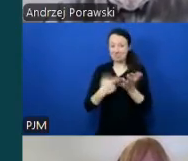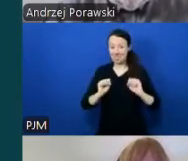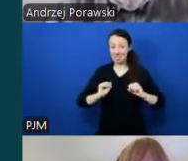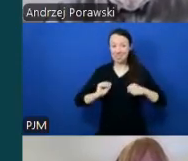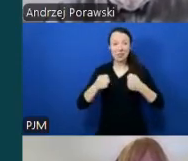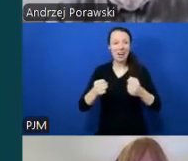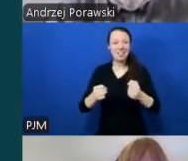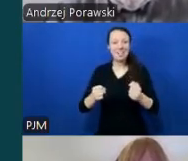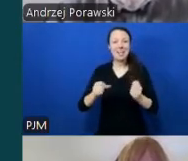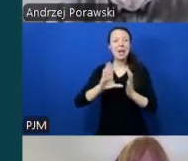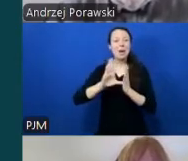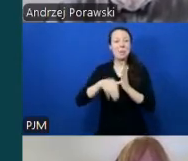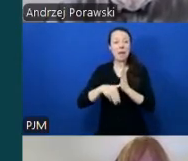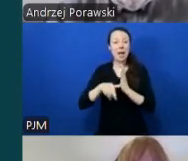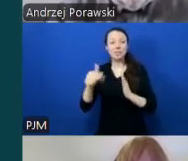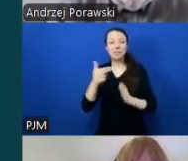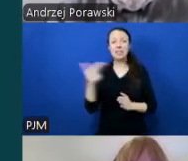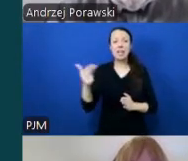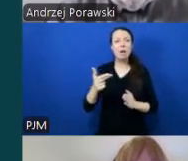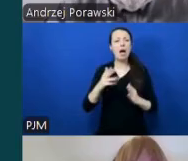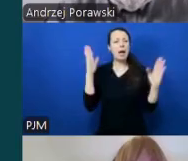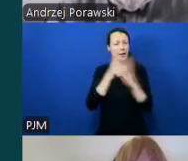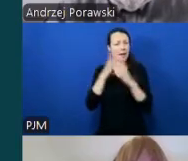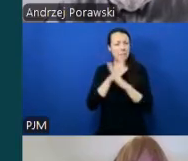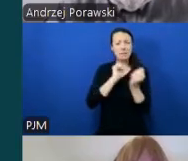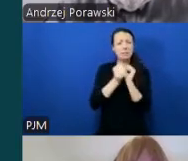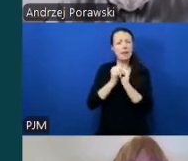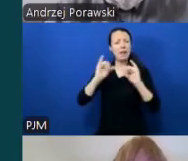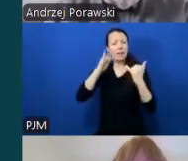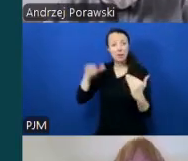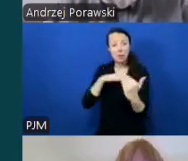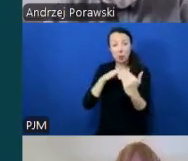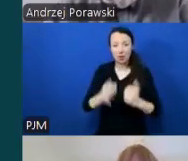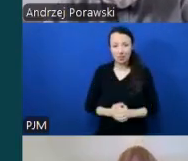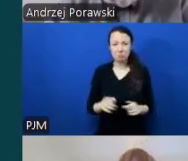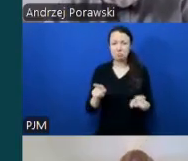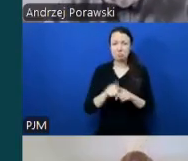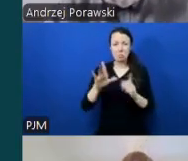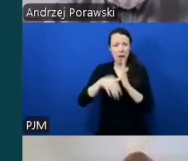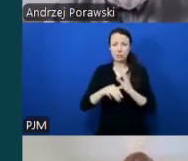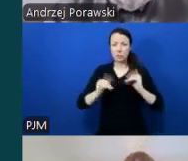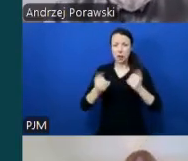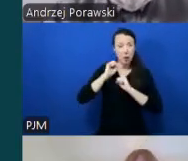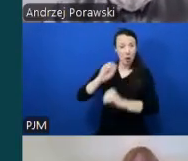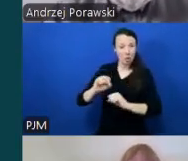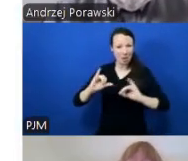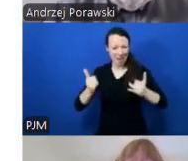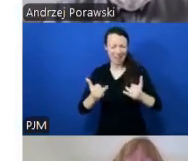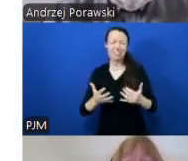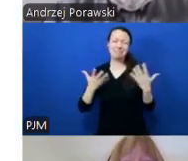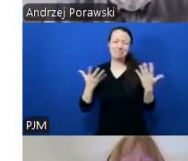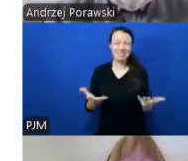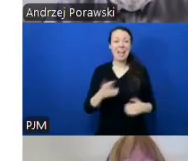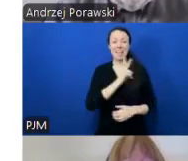devoted to the activities undertaken by cities with regard to climate change,